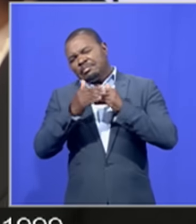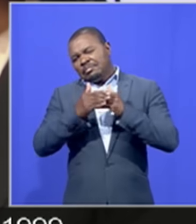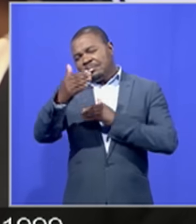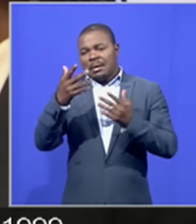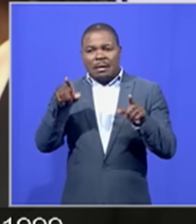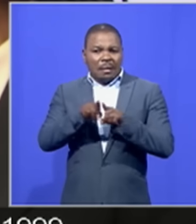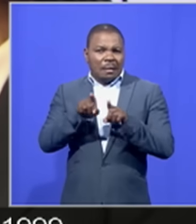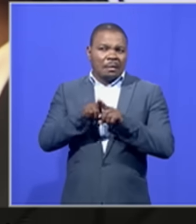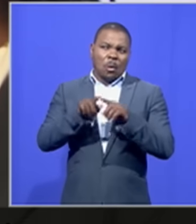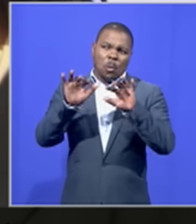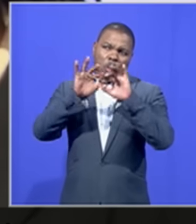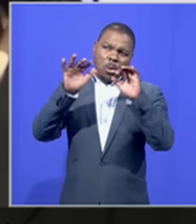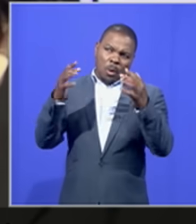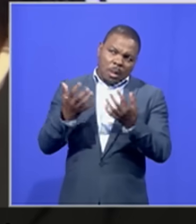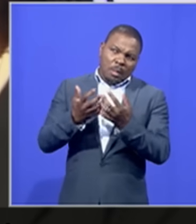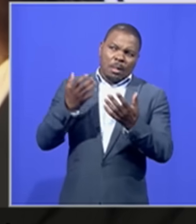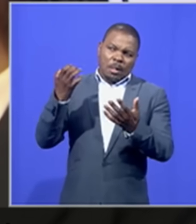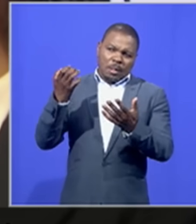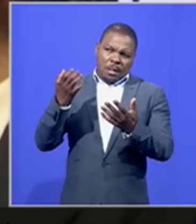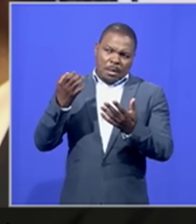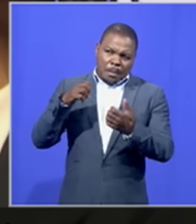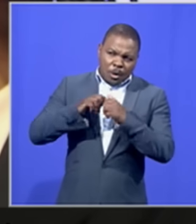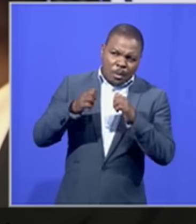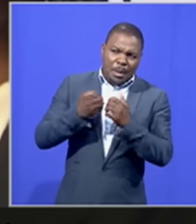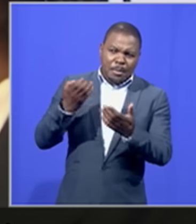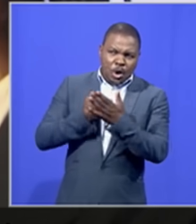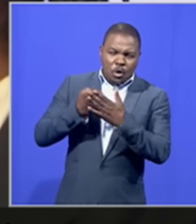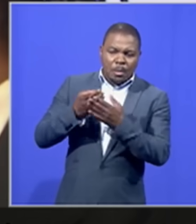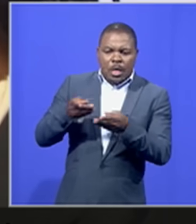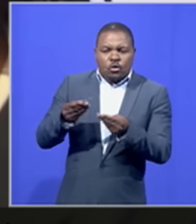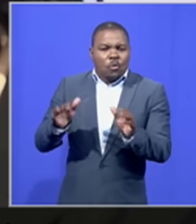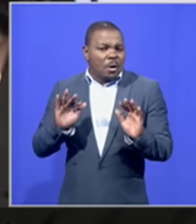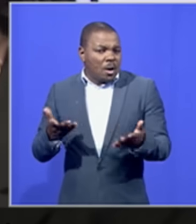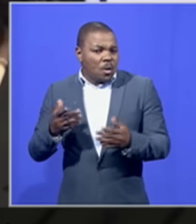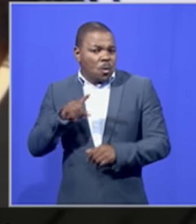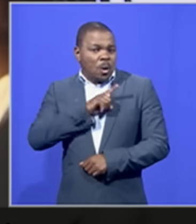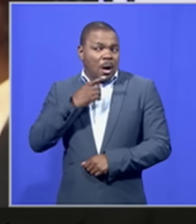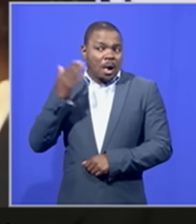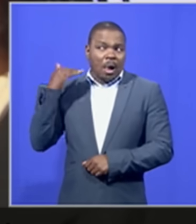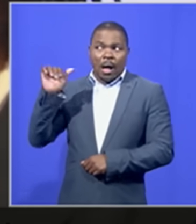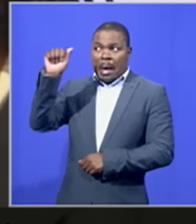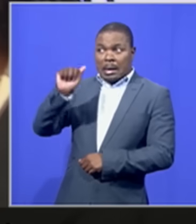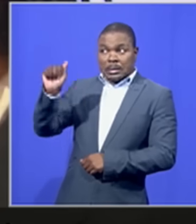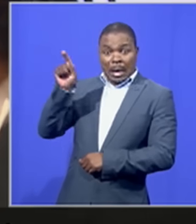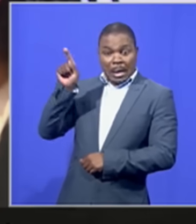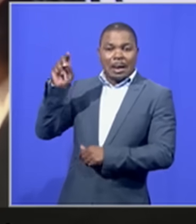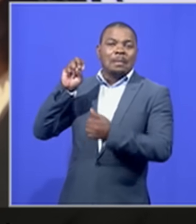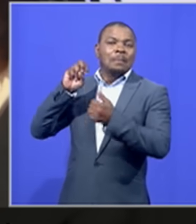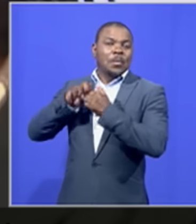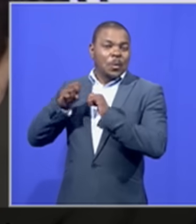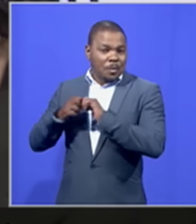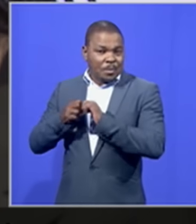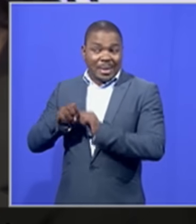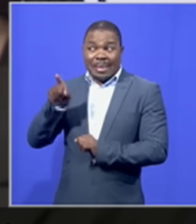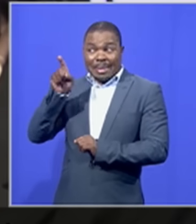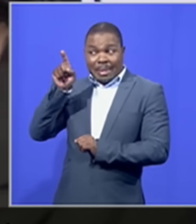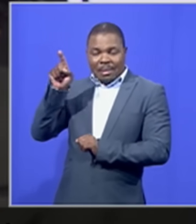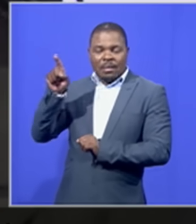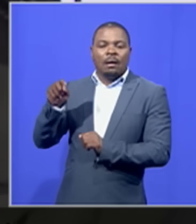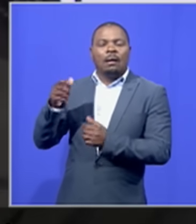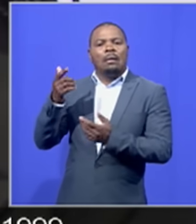a moruo lefatsheng ba etsa jwang e le hore ho na le bothata mo le Asia mme bo ne bo ama moruo